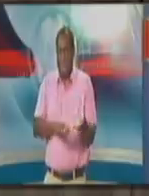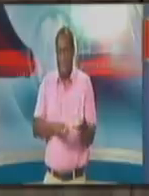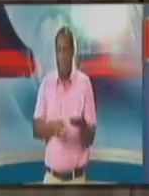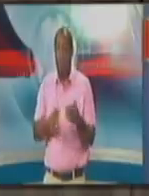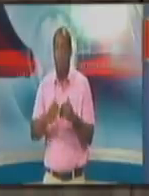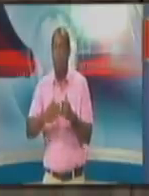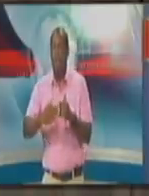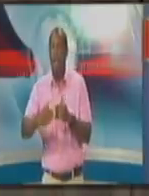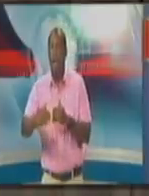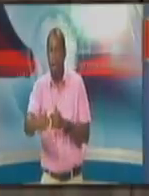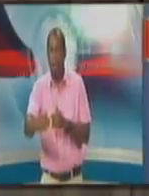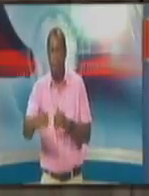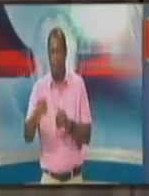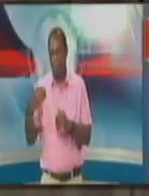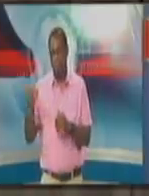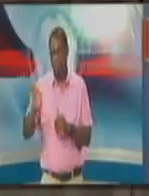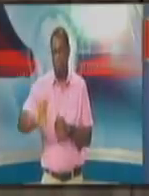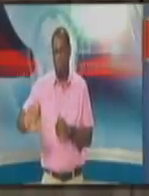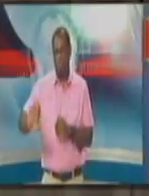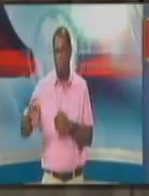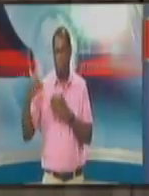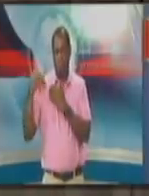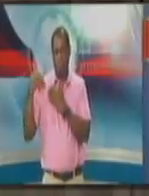deaths. We decided to test those.